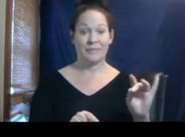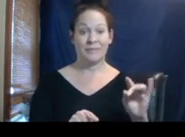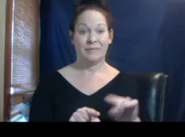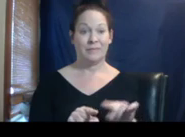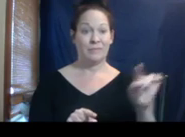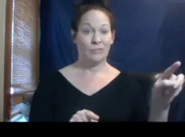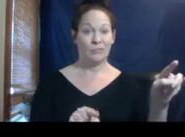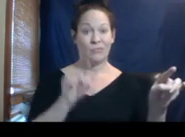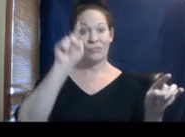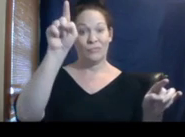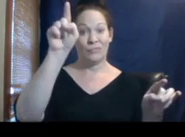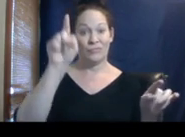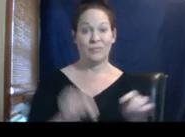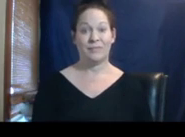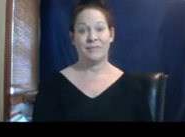is positive